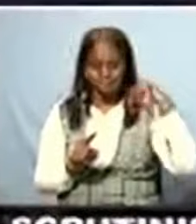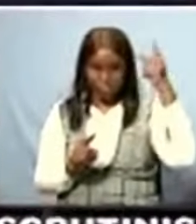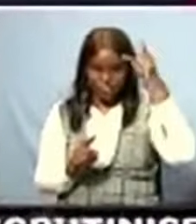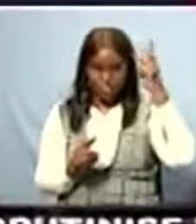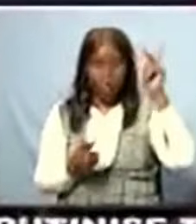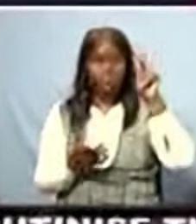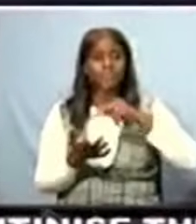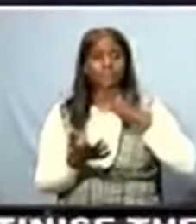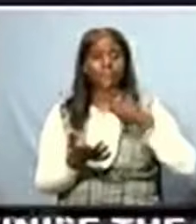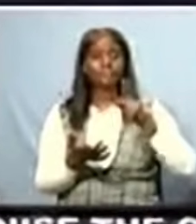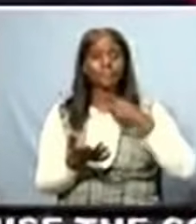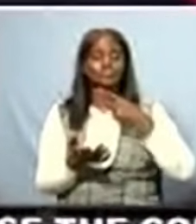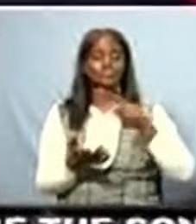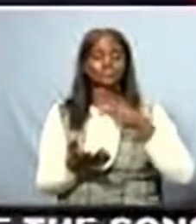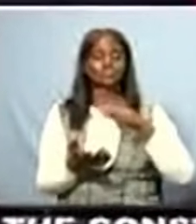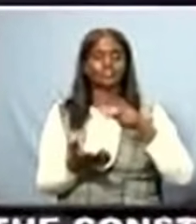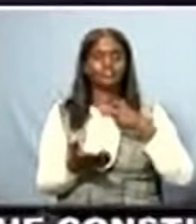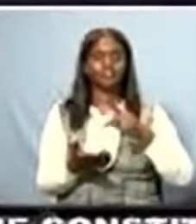party.